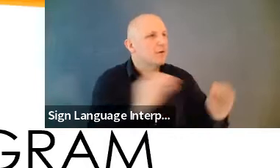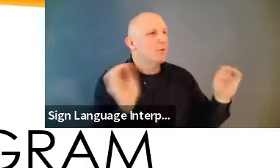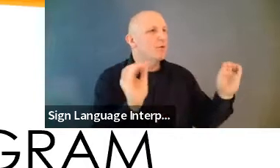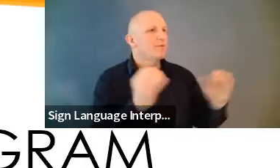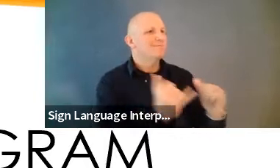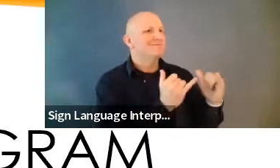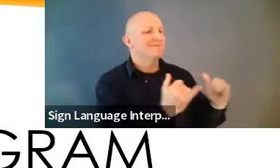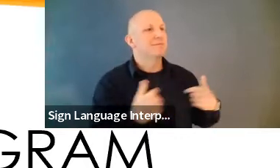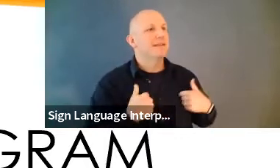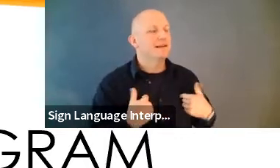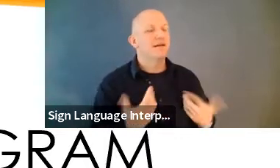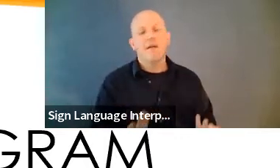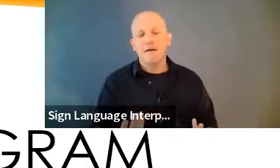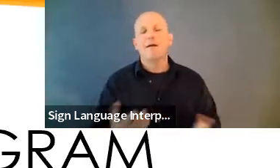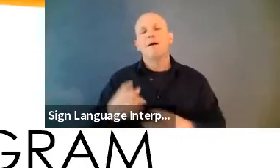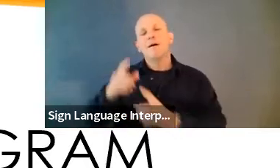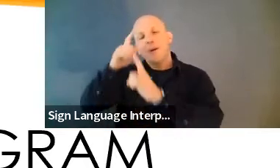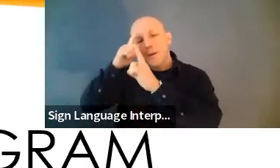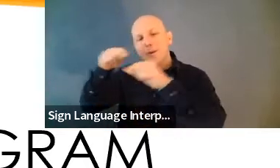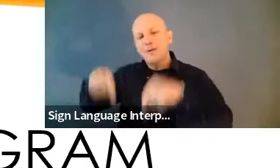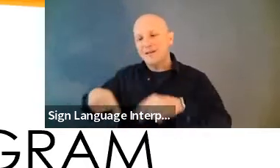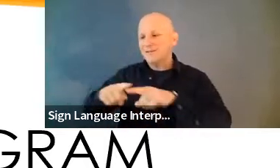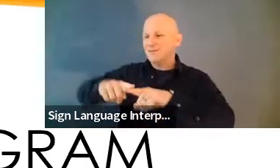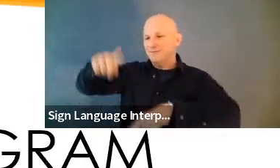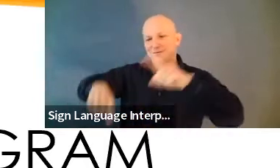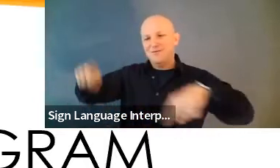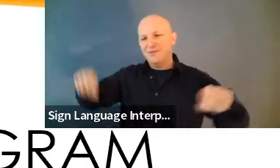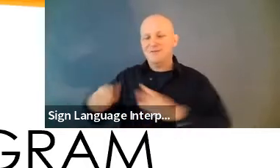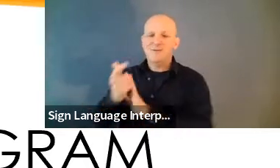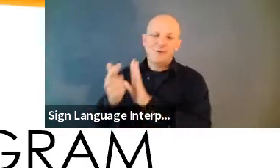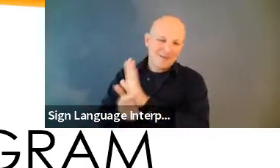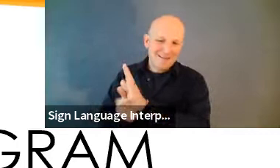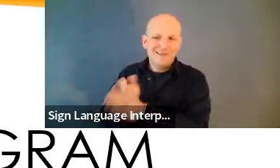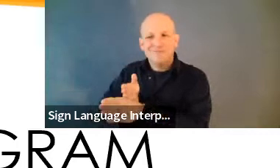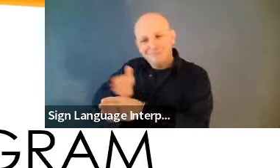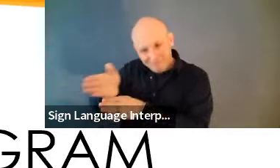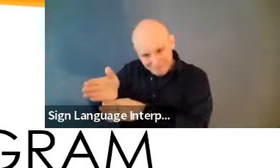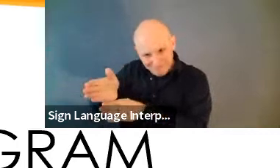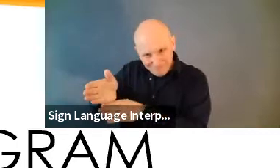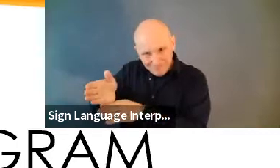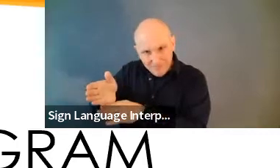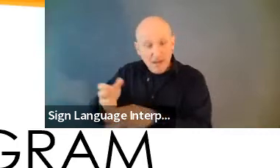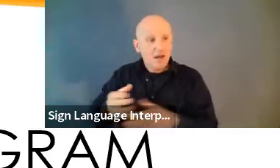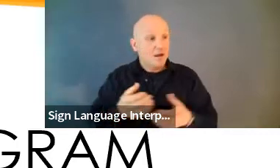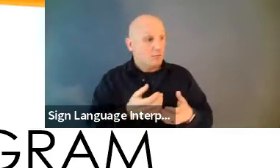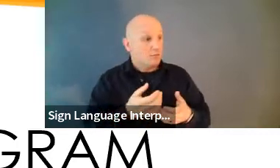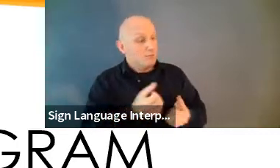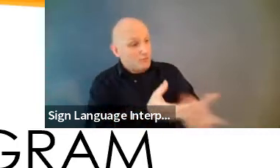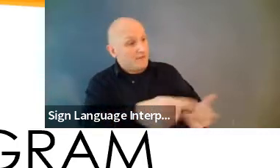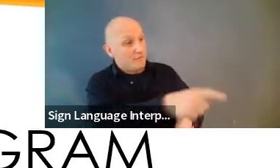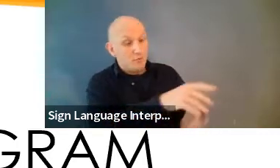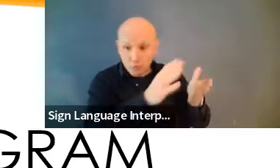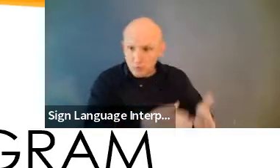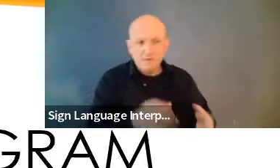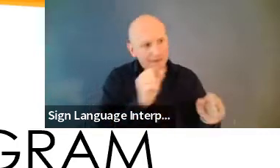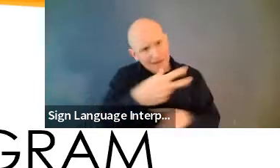really help diversify the legal field and provide a pathway to a law education for community college students. Some of the